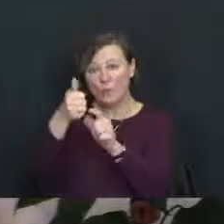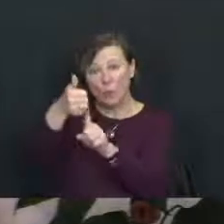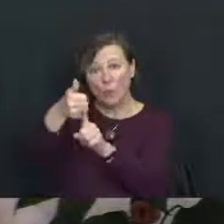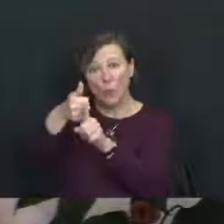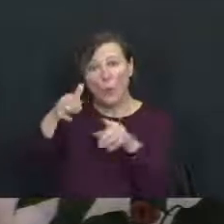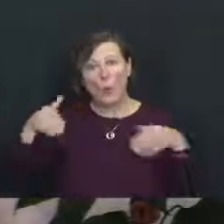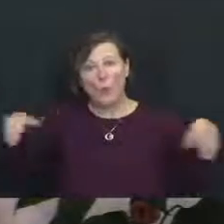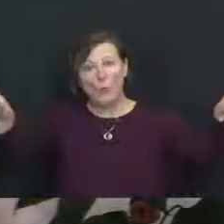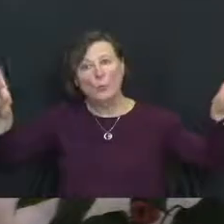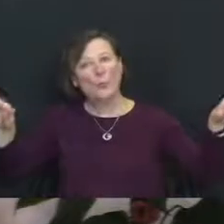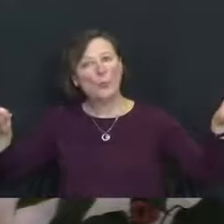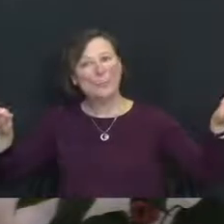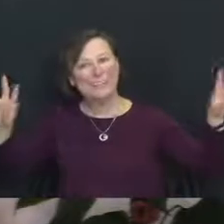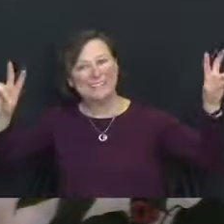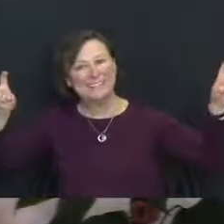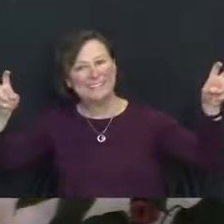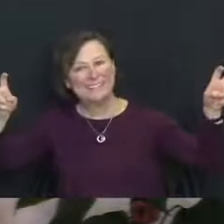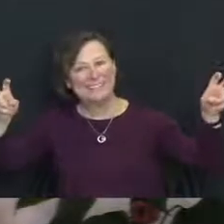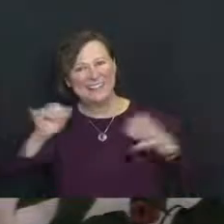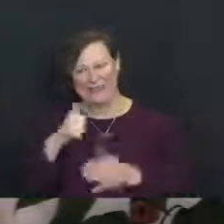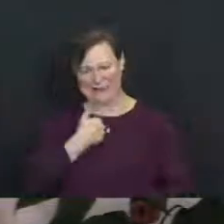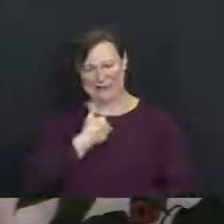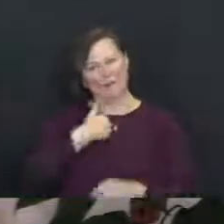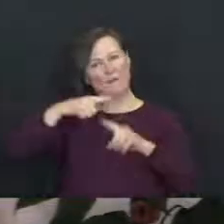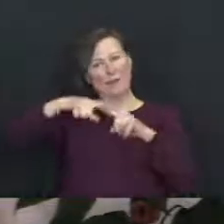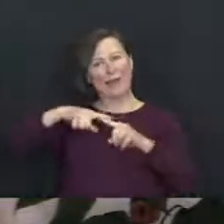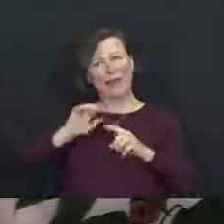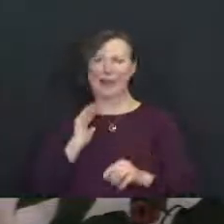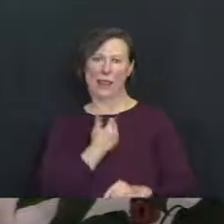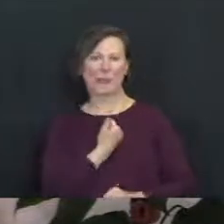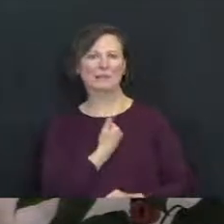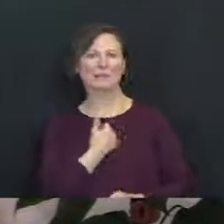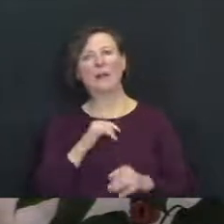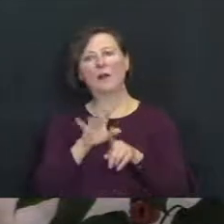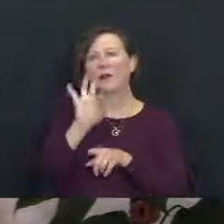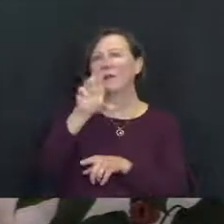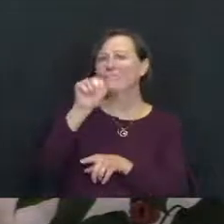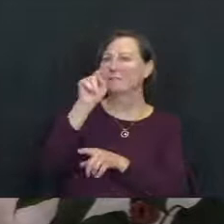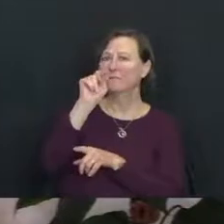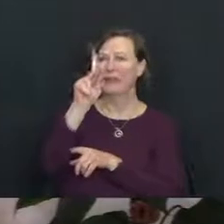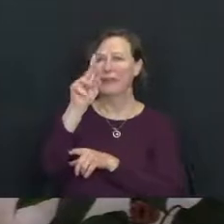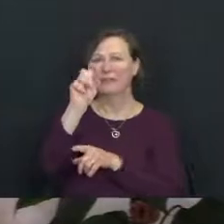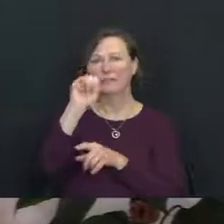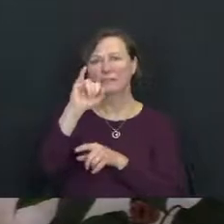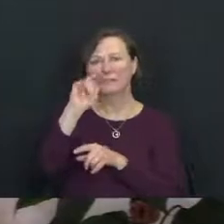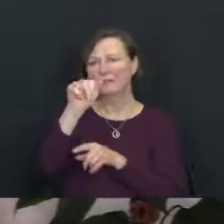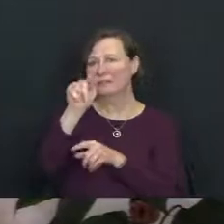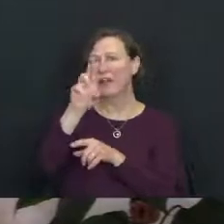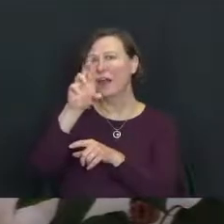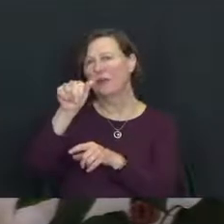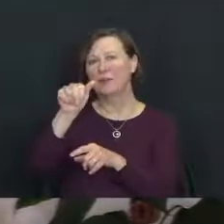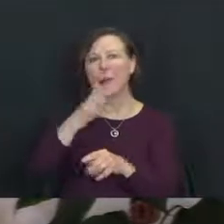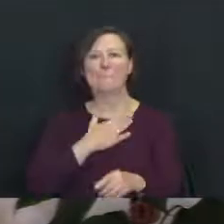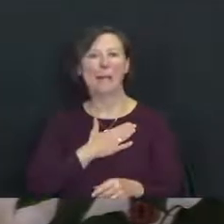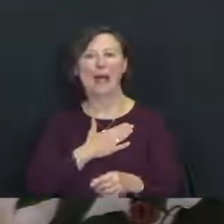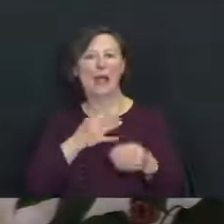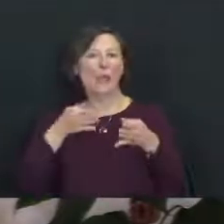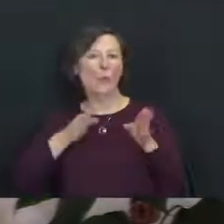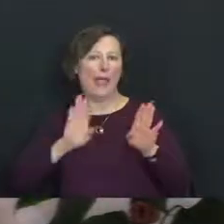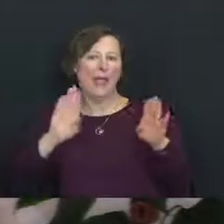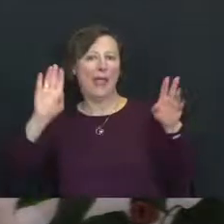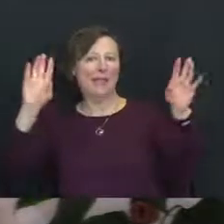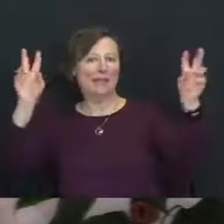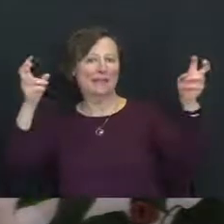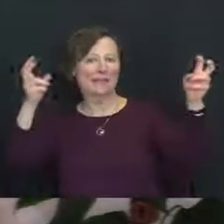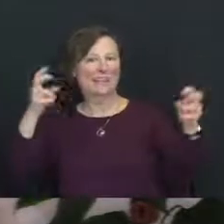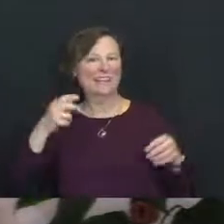that self-reliance. We do it ourselves. Or Frank Sinatra's song, "I Did It My Way." We've played that at more than one